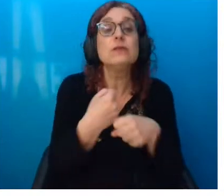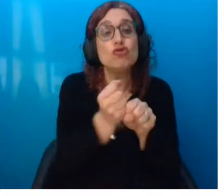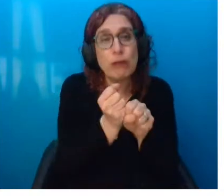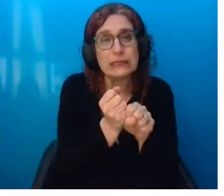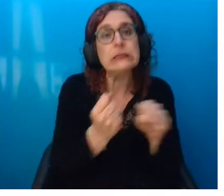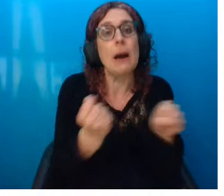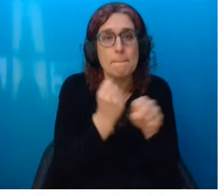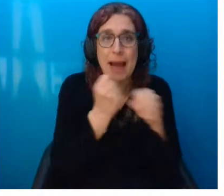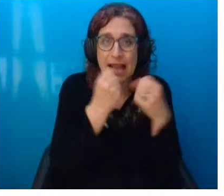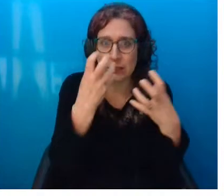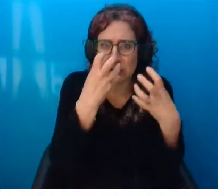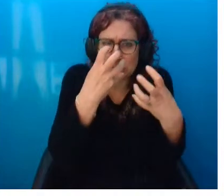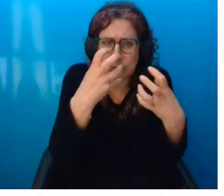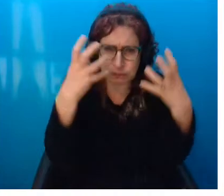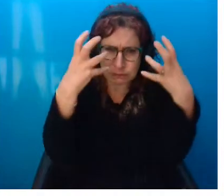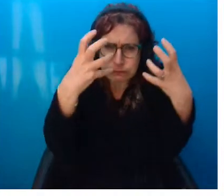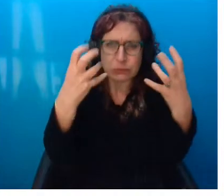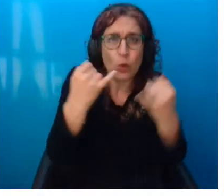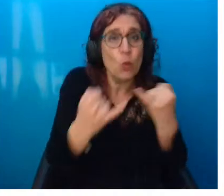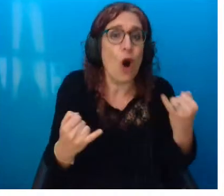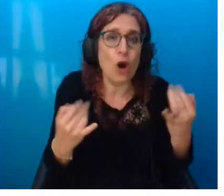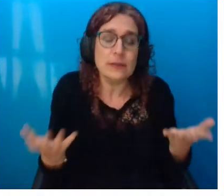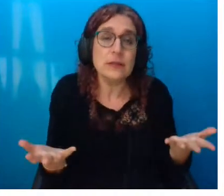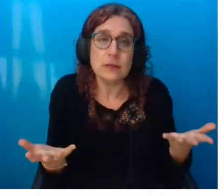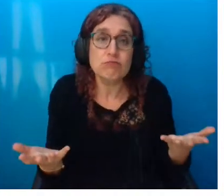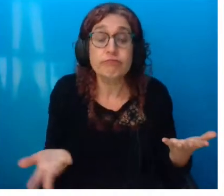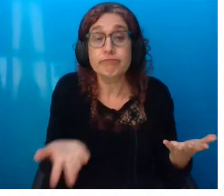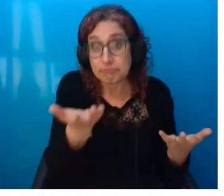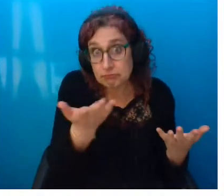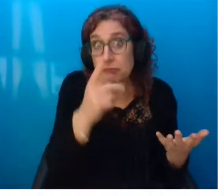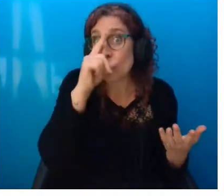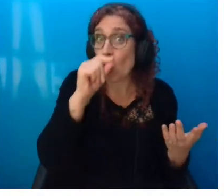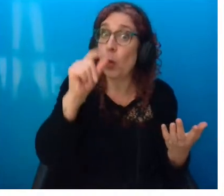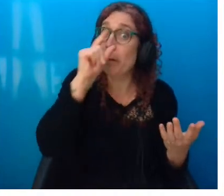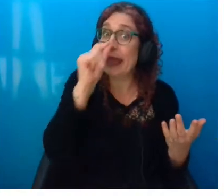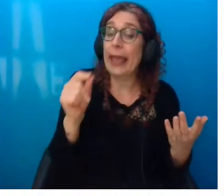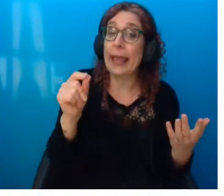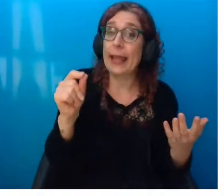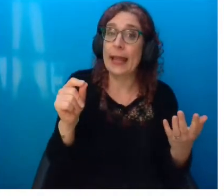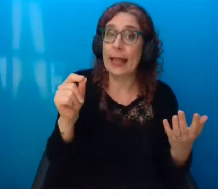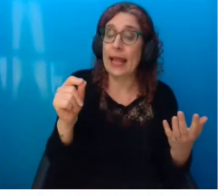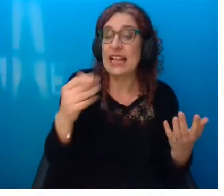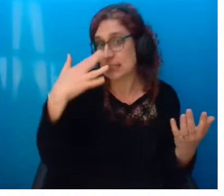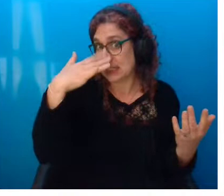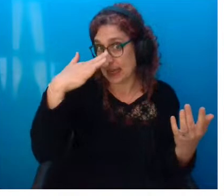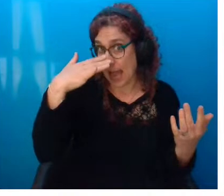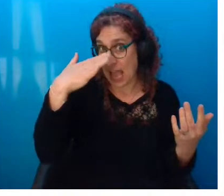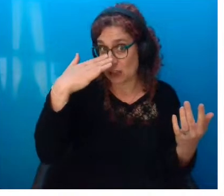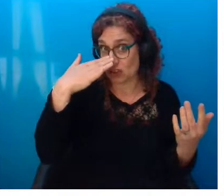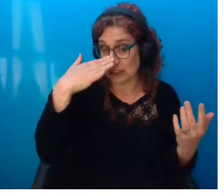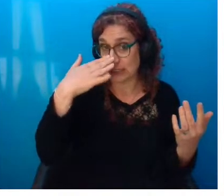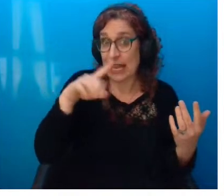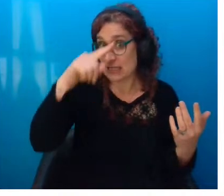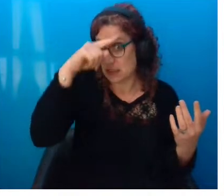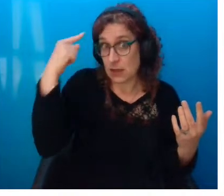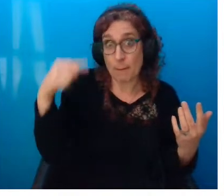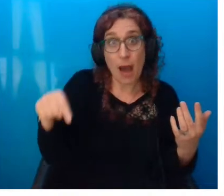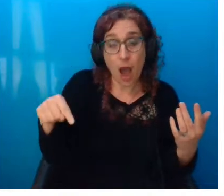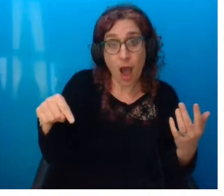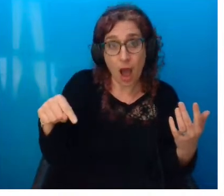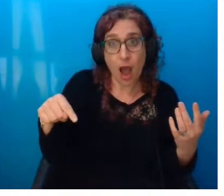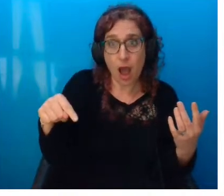worse. So, for example, it may well be that the symptoms we see, particularly in teenagers in the summertime,